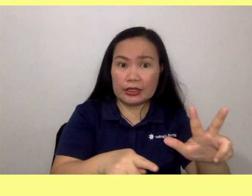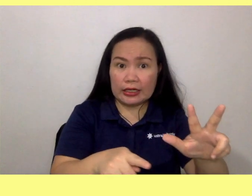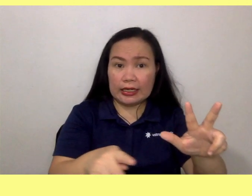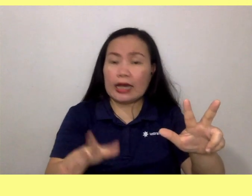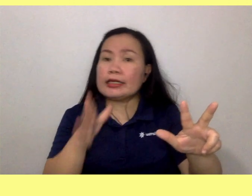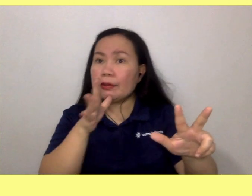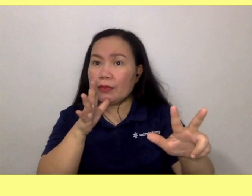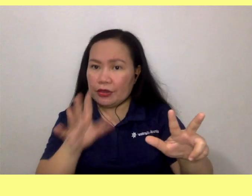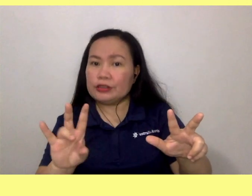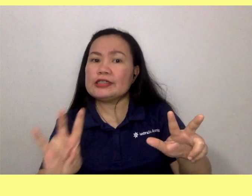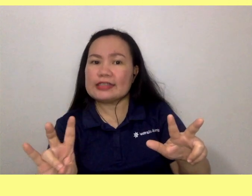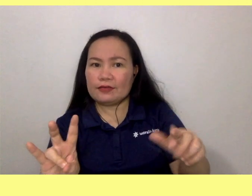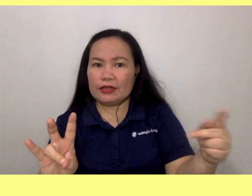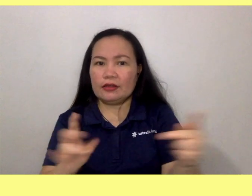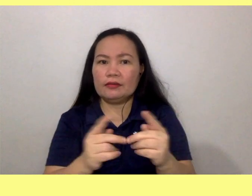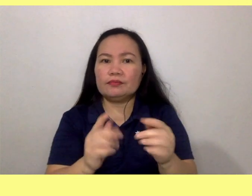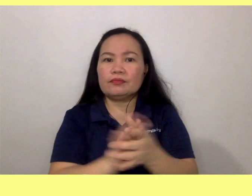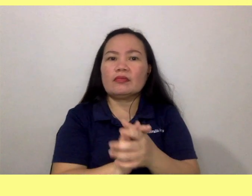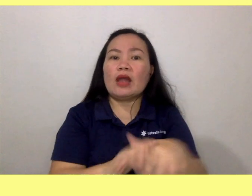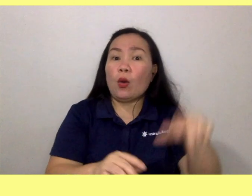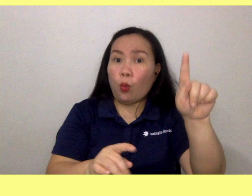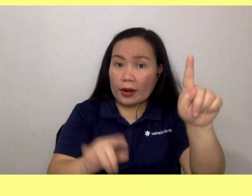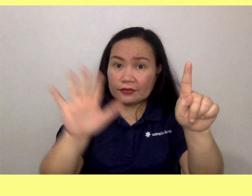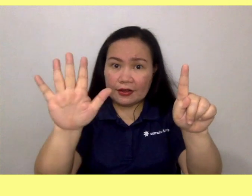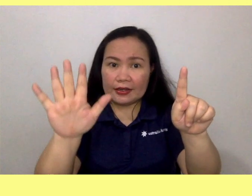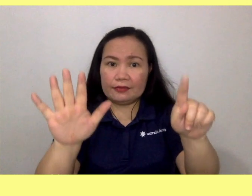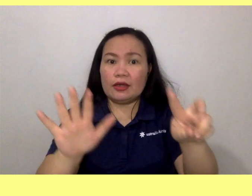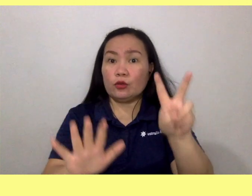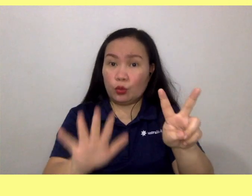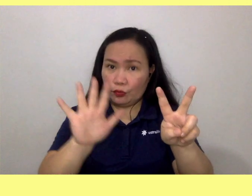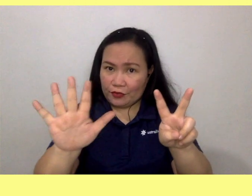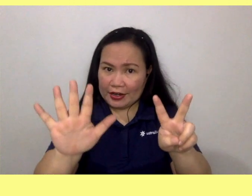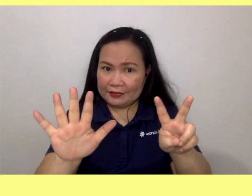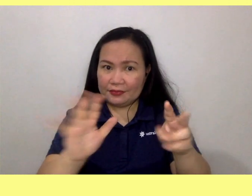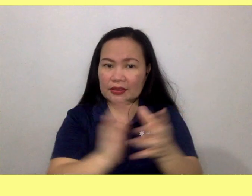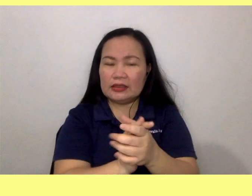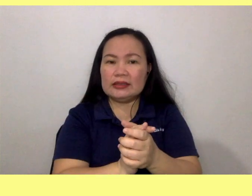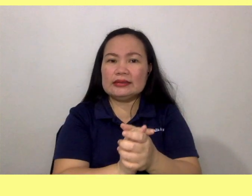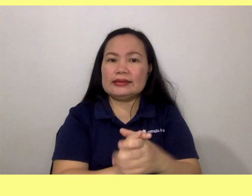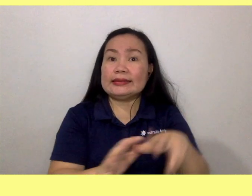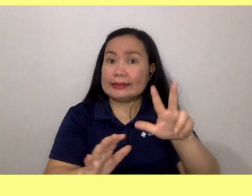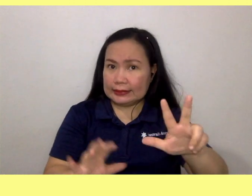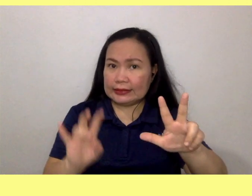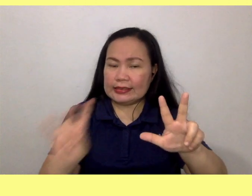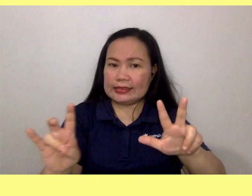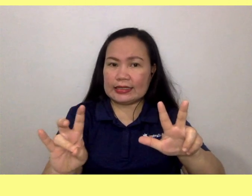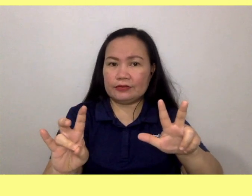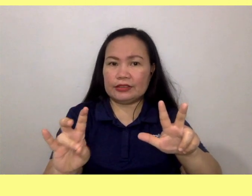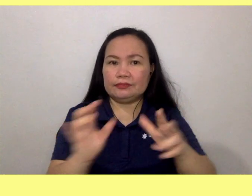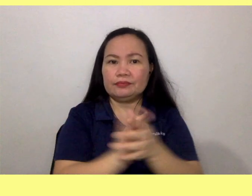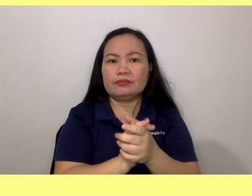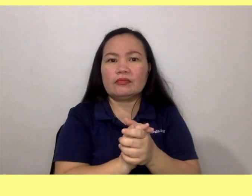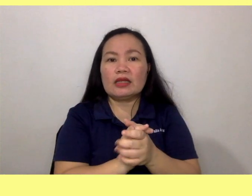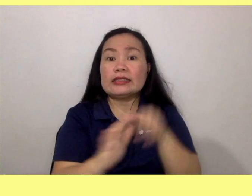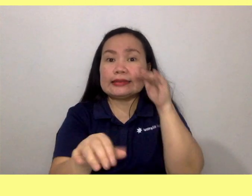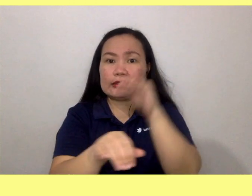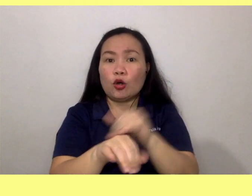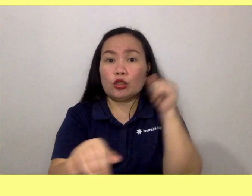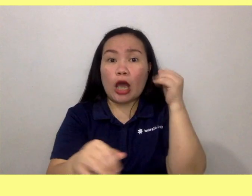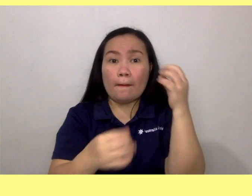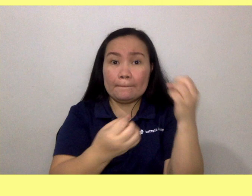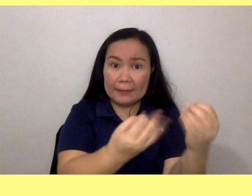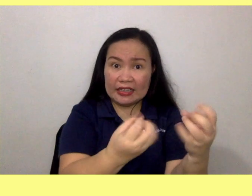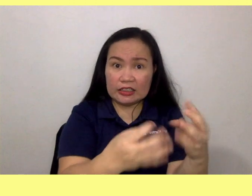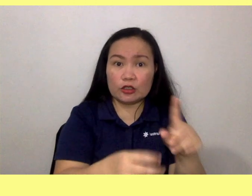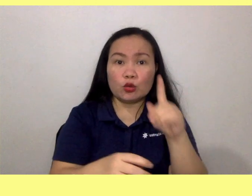naman, ay si 7. 1, 5, 2, 5, 3, 7. Tinawag